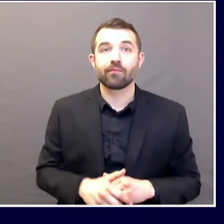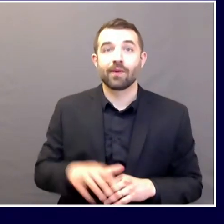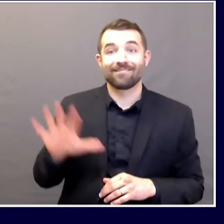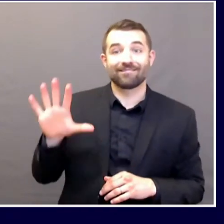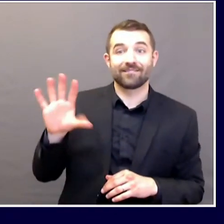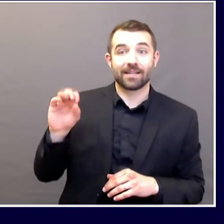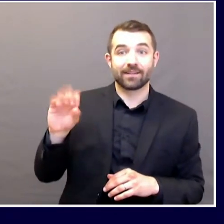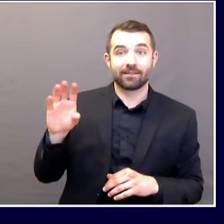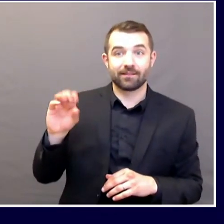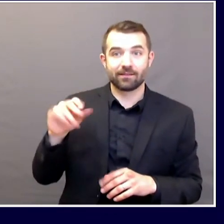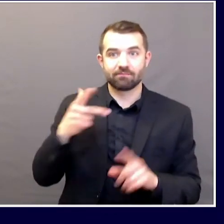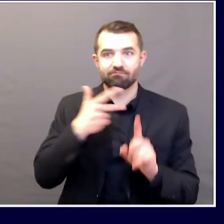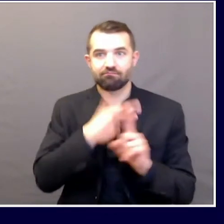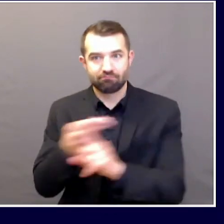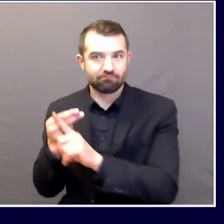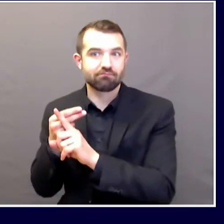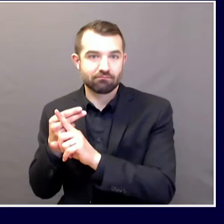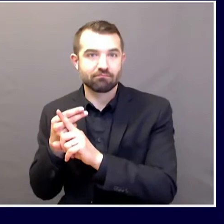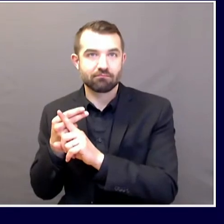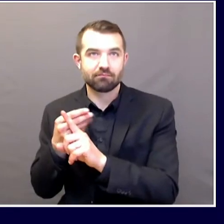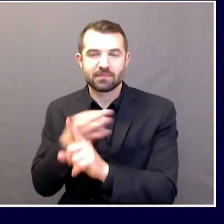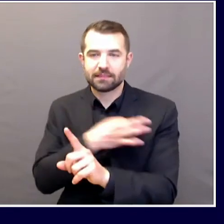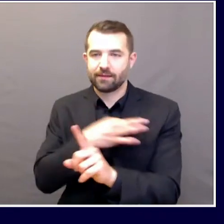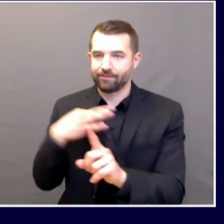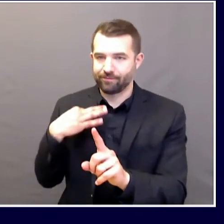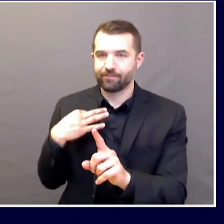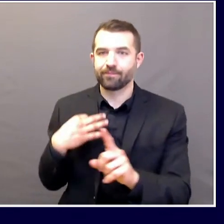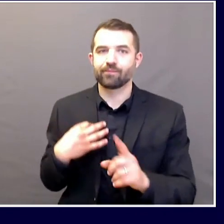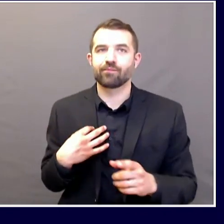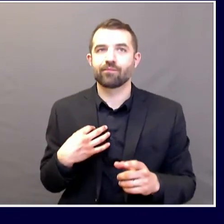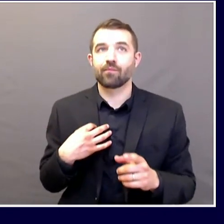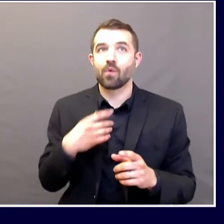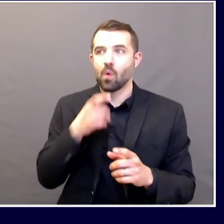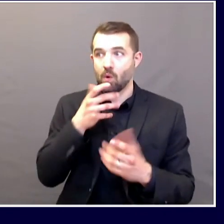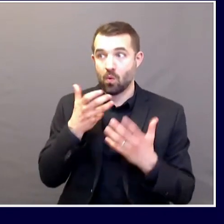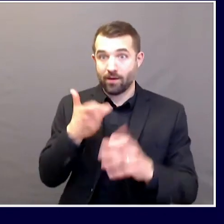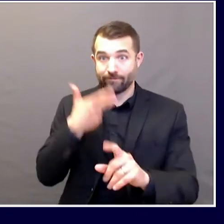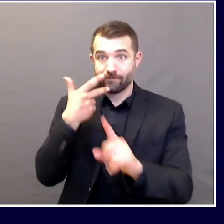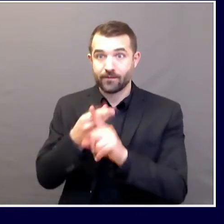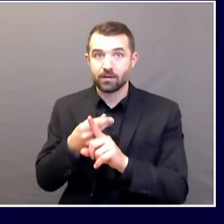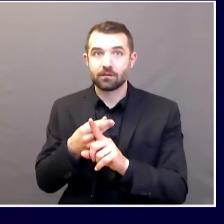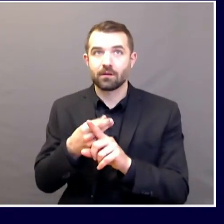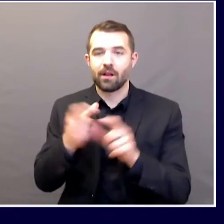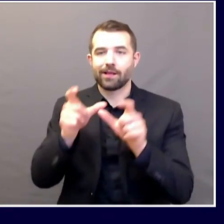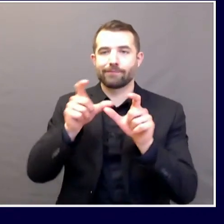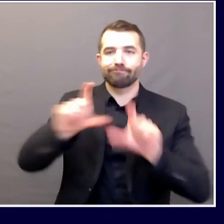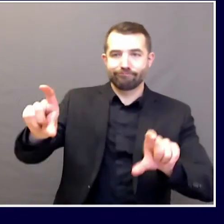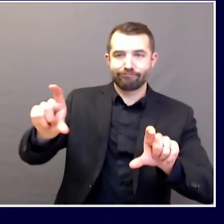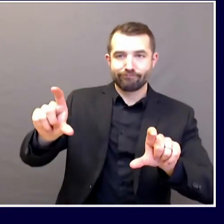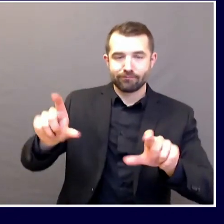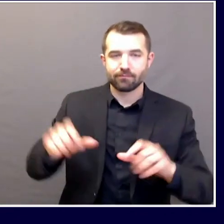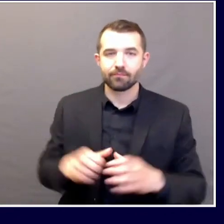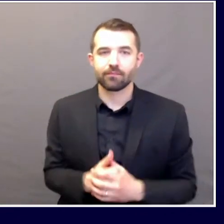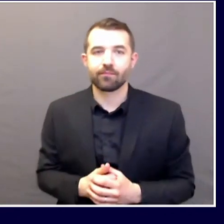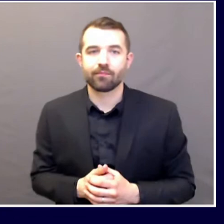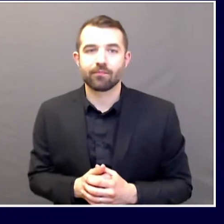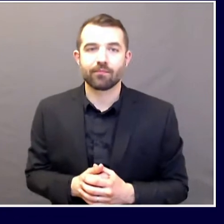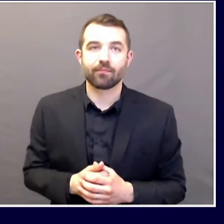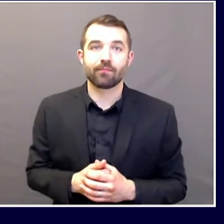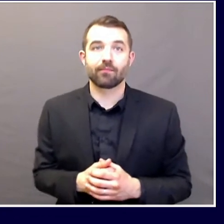an interest in being vaccinated. So some of those doses will be for them as well. And we've been working pretty closely with